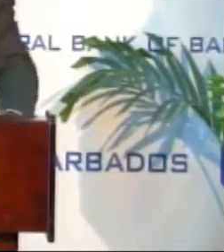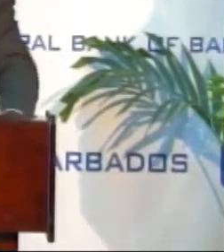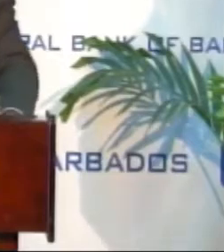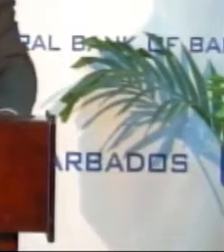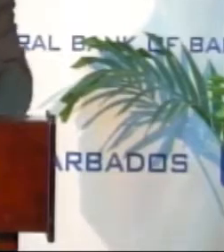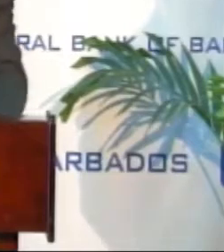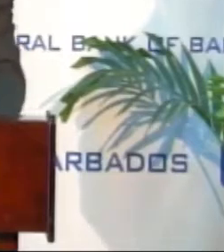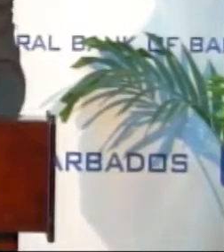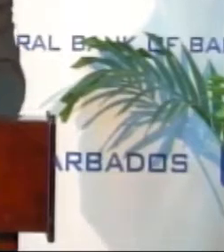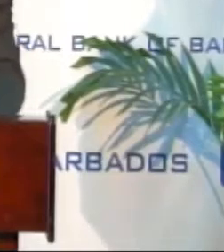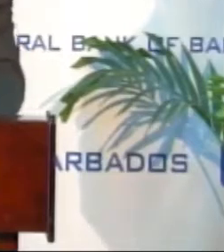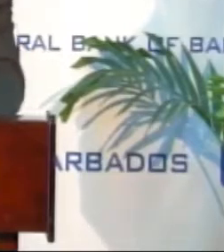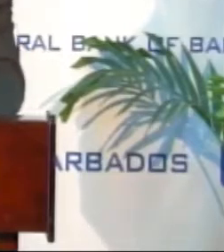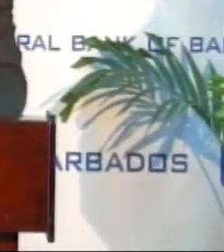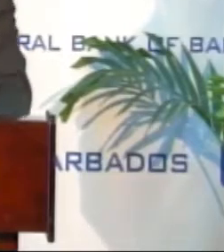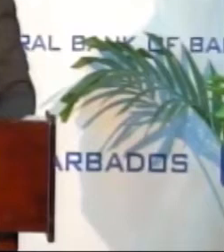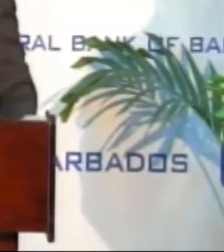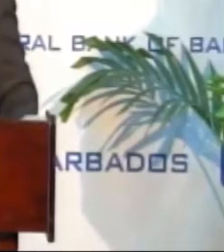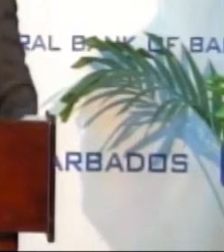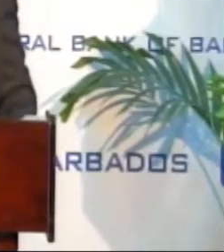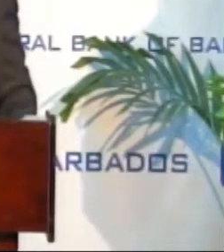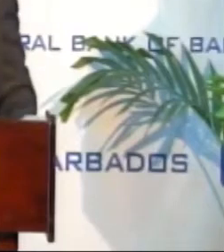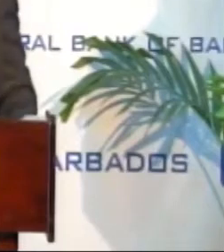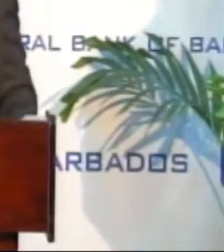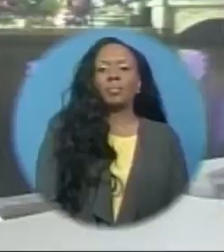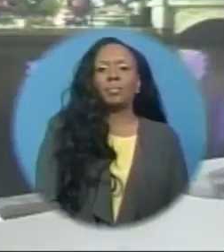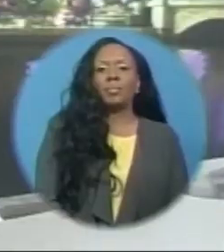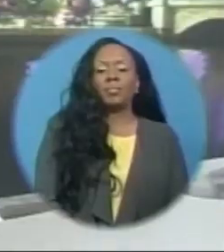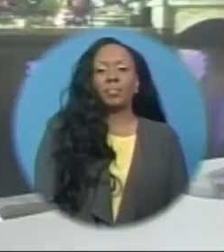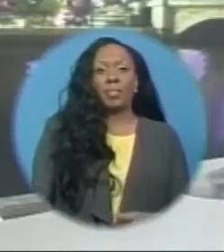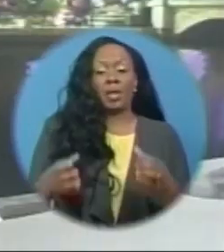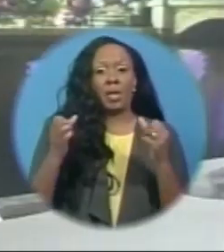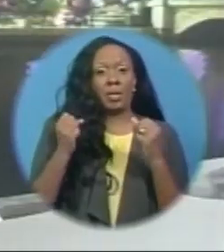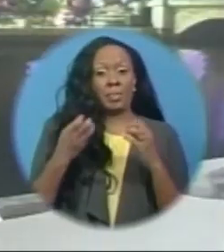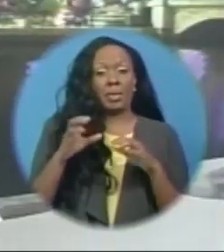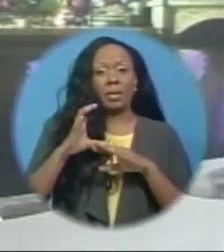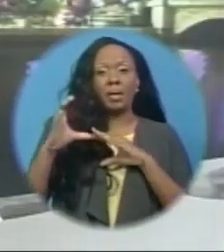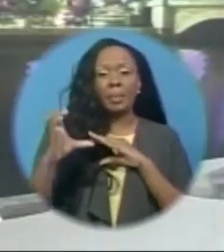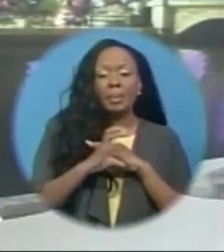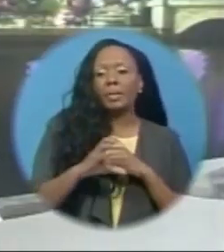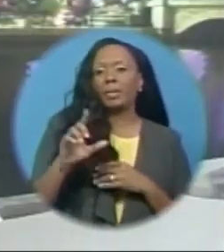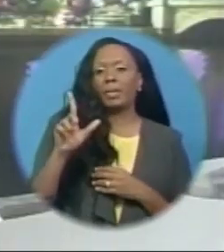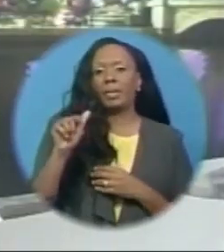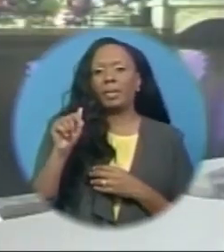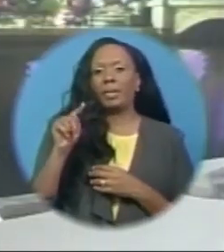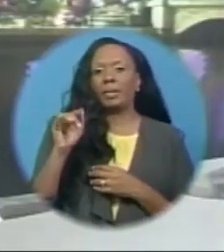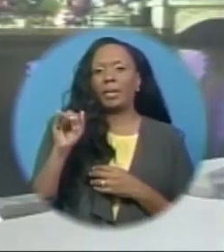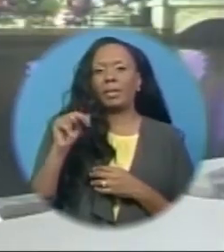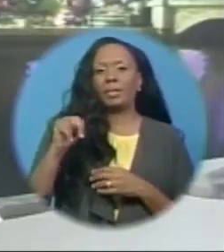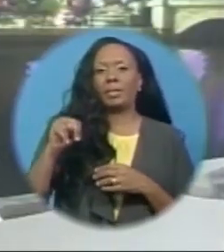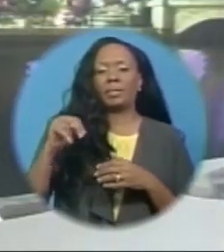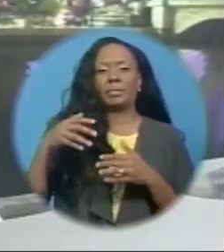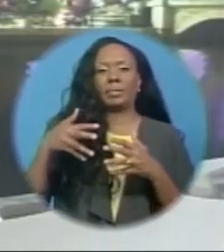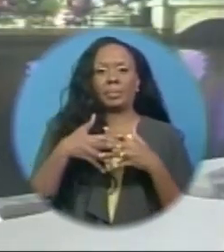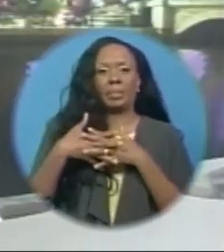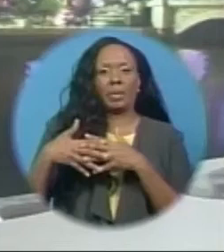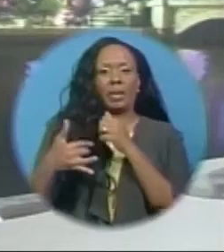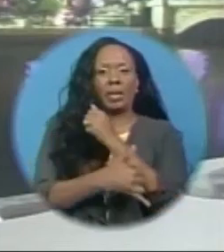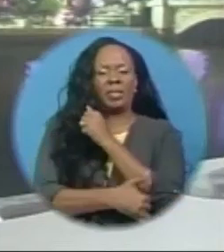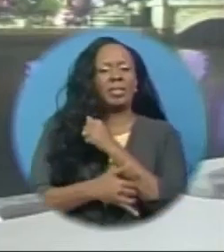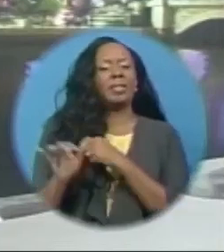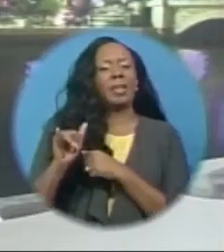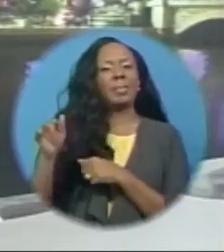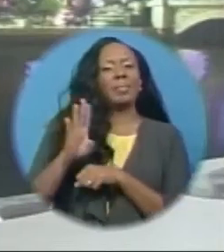to increase the securities reserve. Many Caribbean and Latin American countries, including